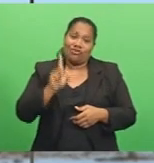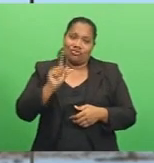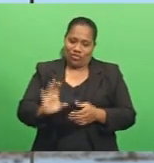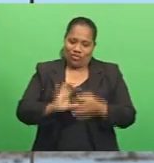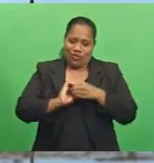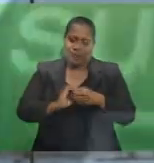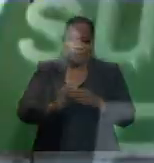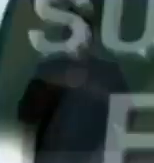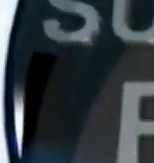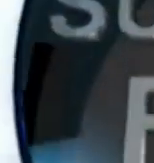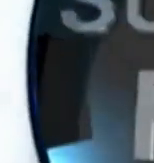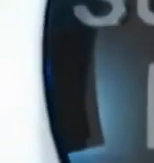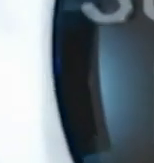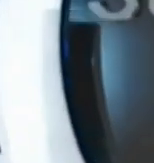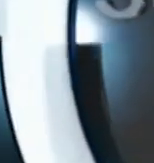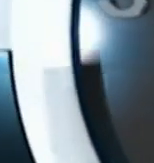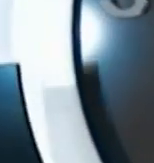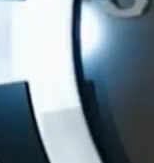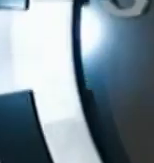story.